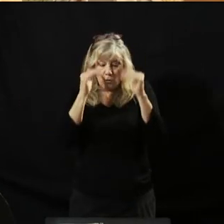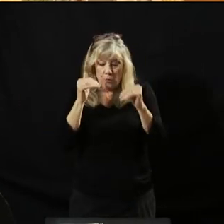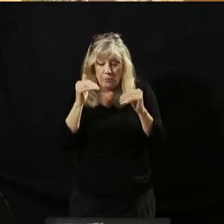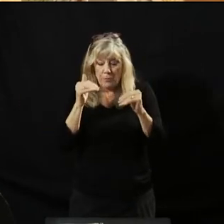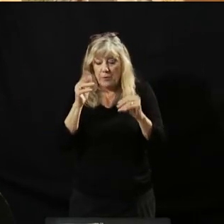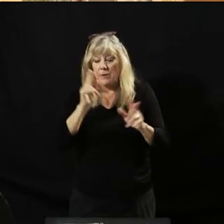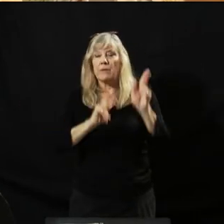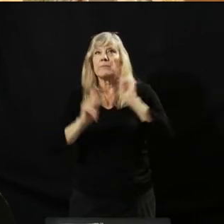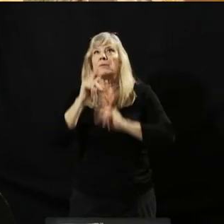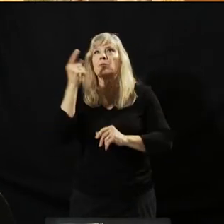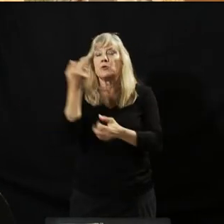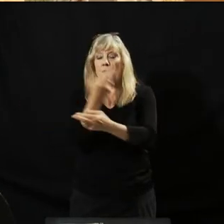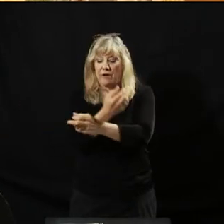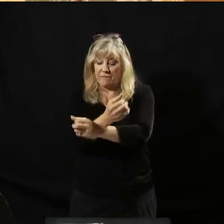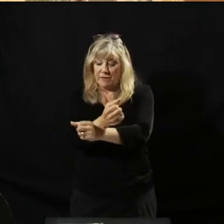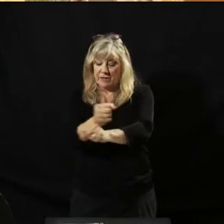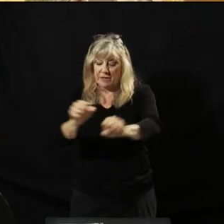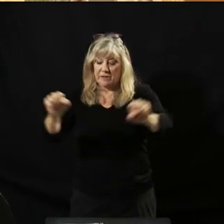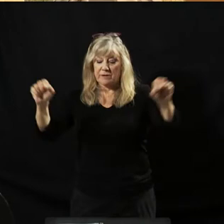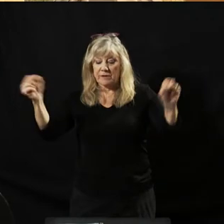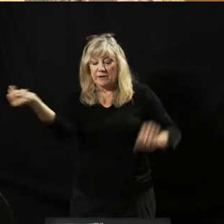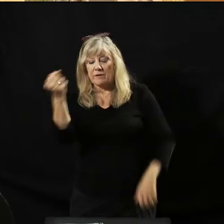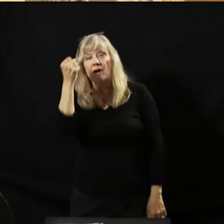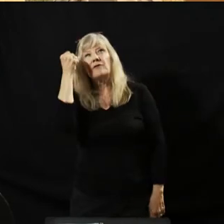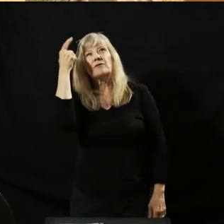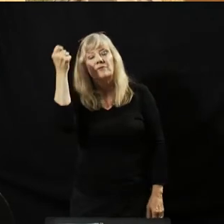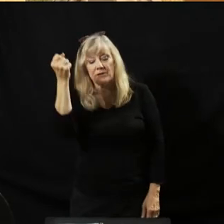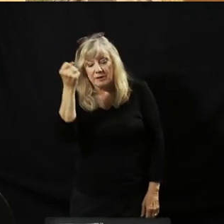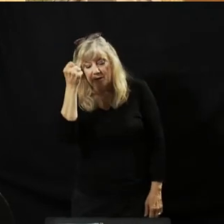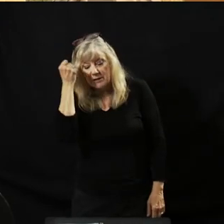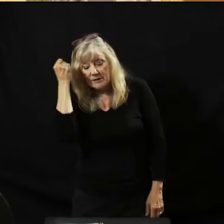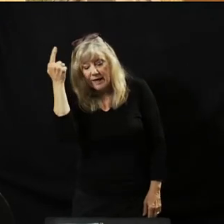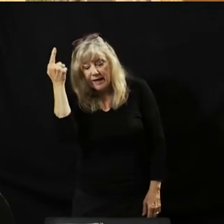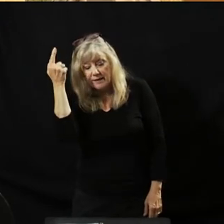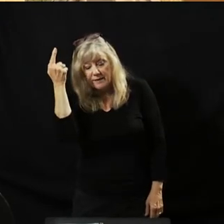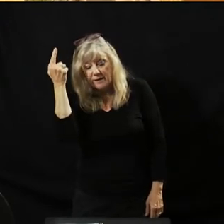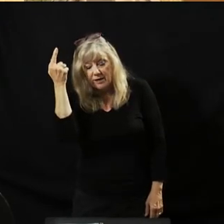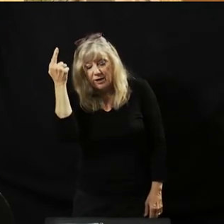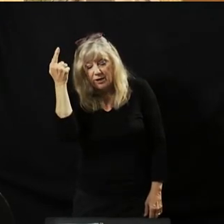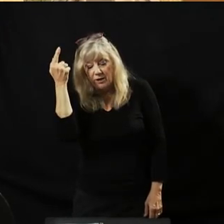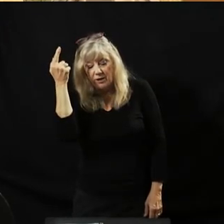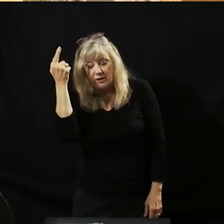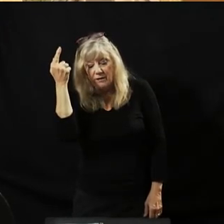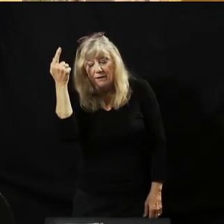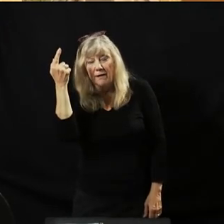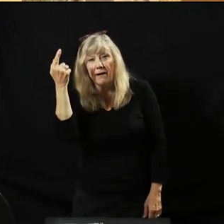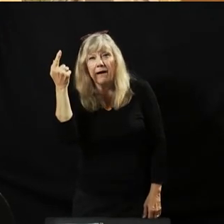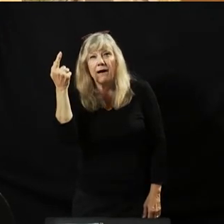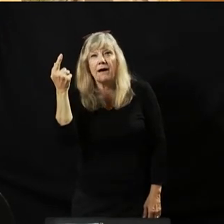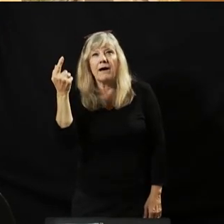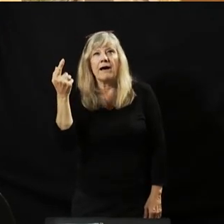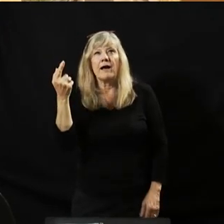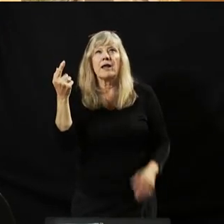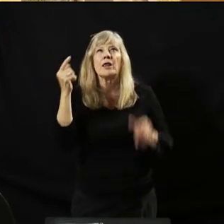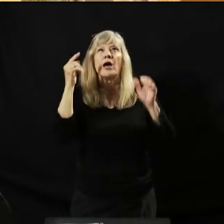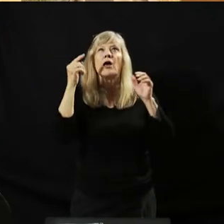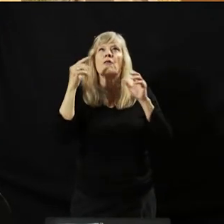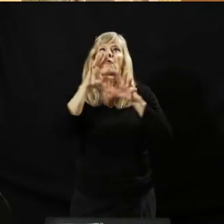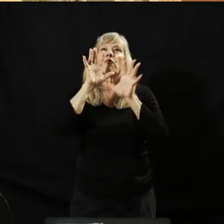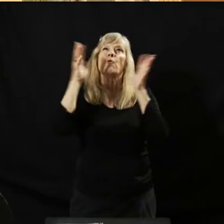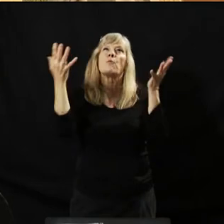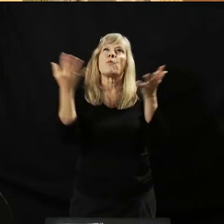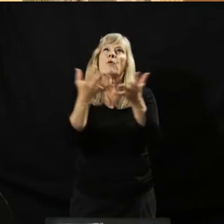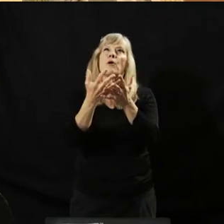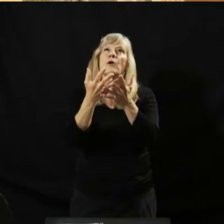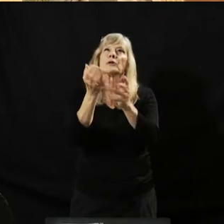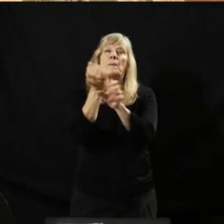have redeemed understand that there exists nothing more marvelous than the world's creation in the